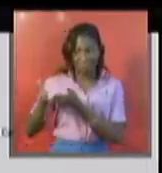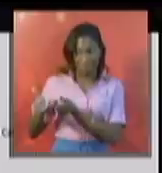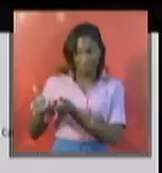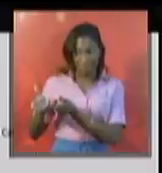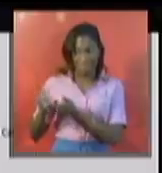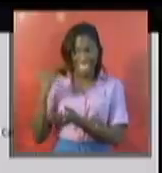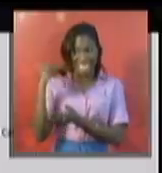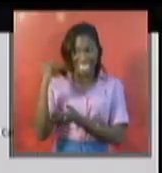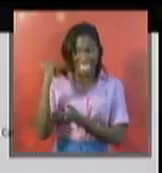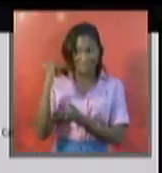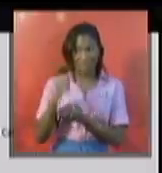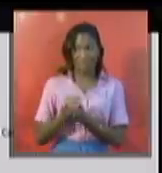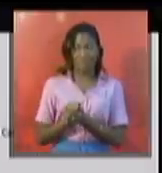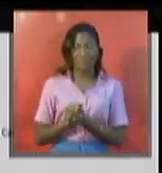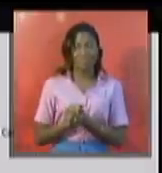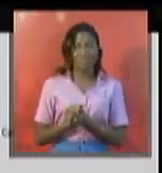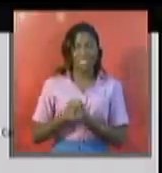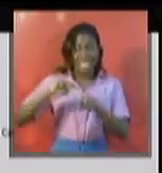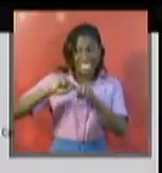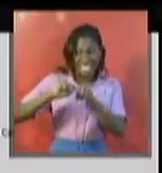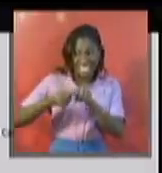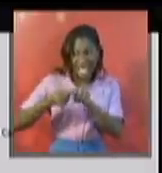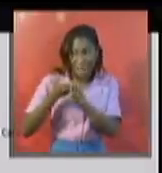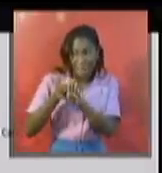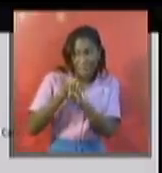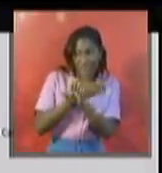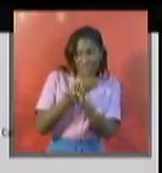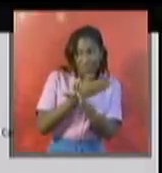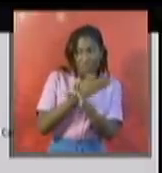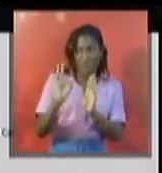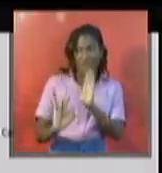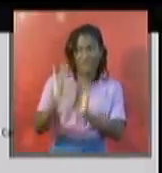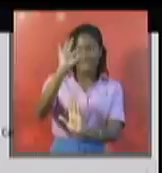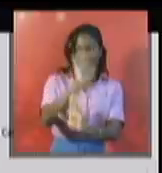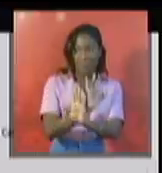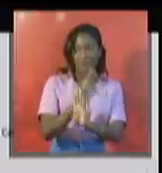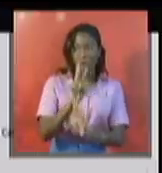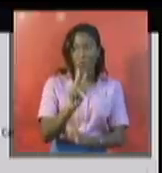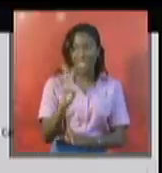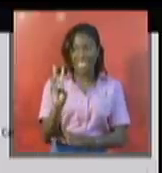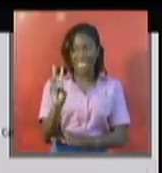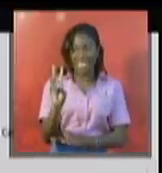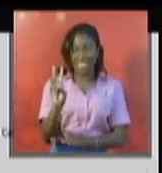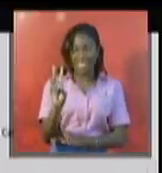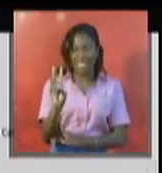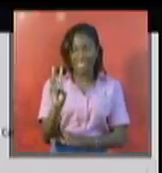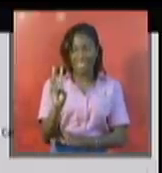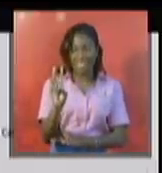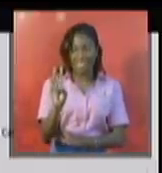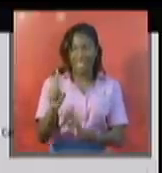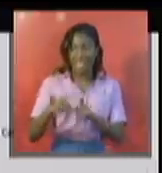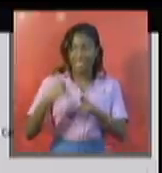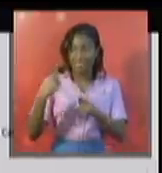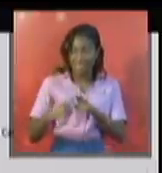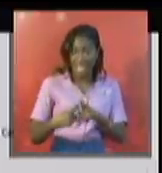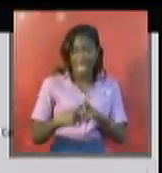line actually started just before February 26th. Then you start, and it